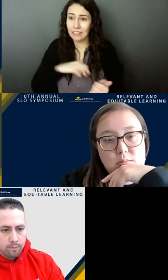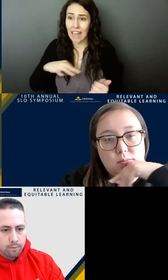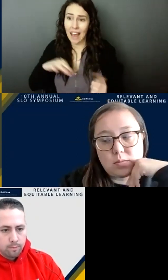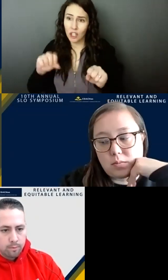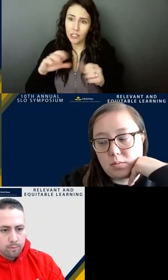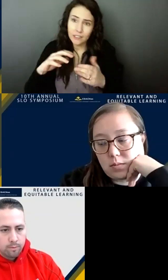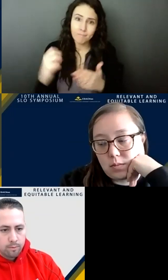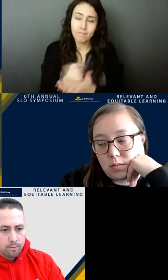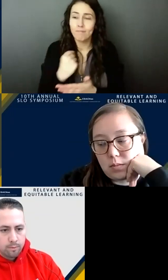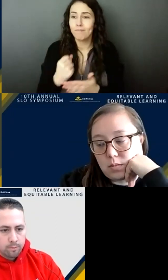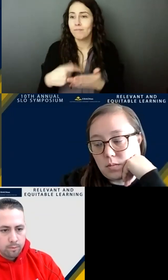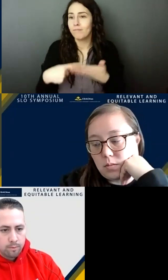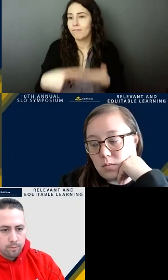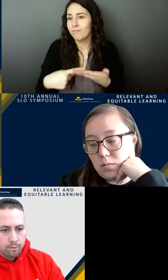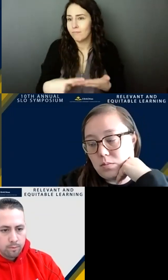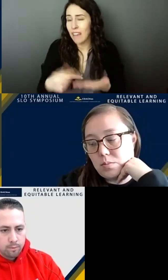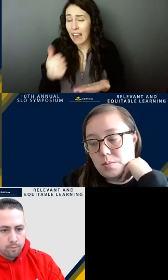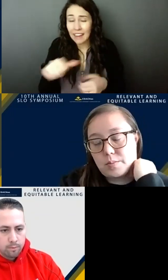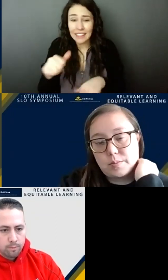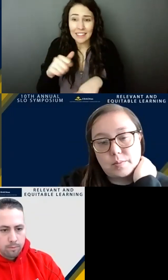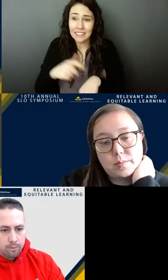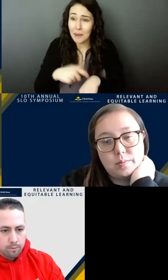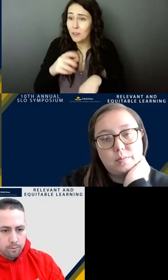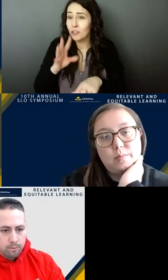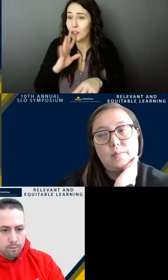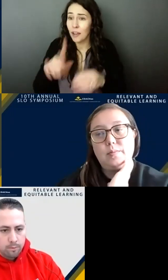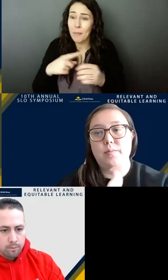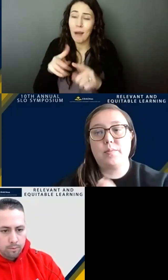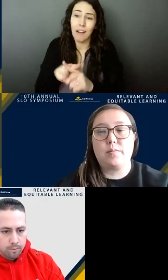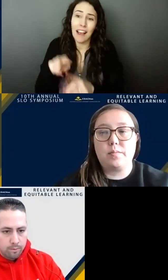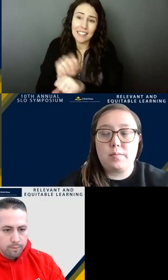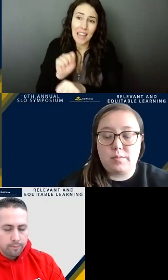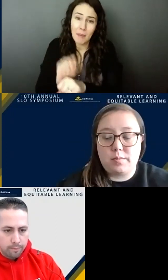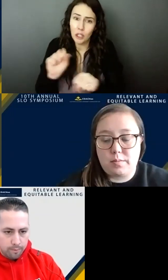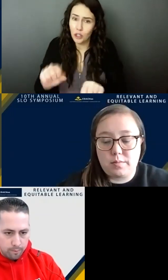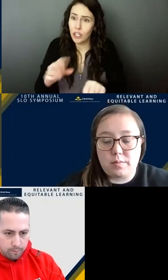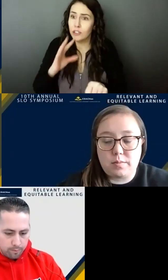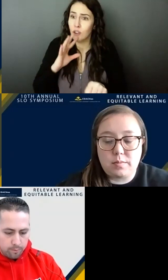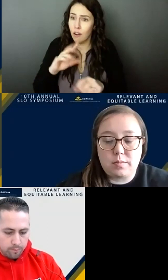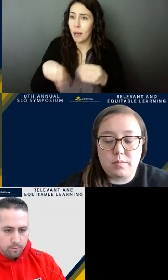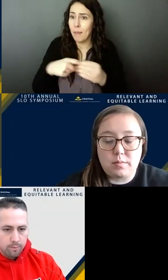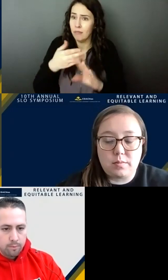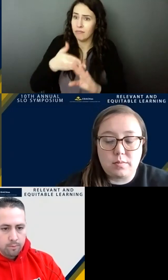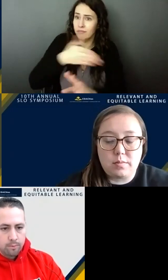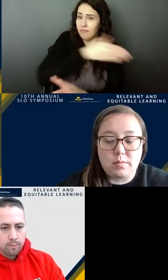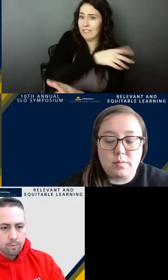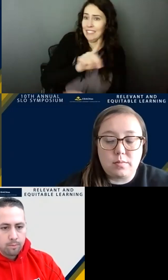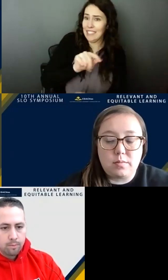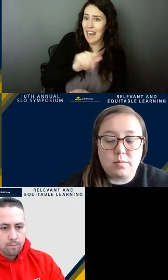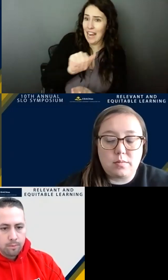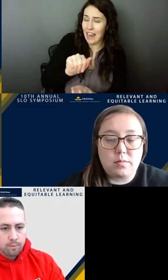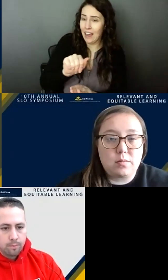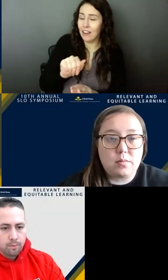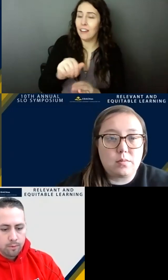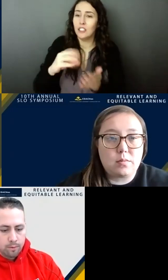you can share past data on it. You can talk about how students did, what they struggled with, things to look out for, how the learning of that